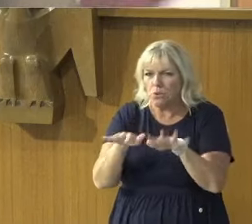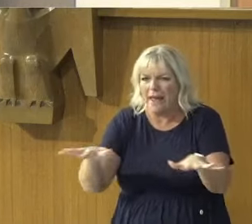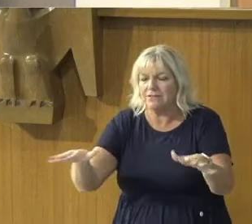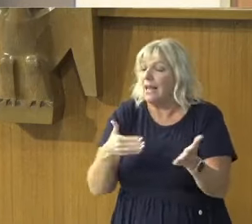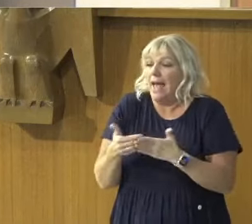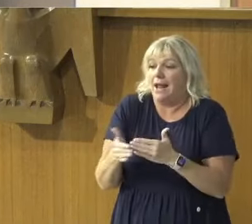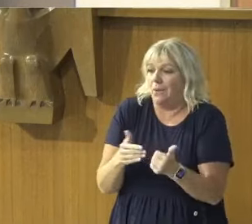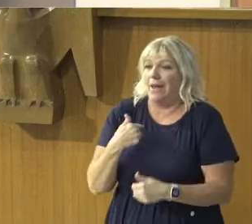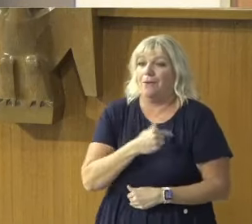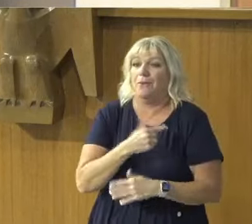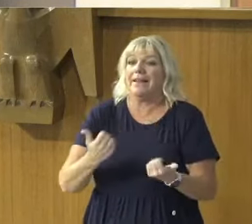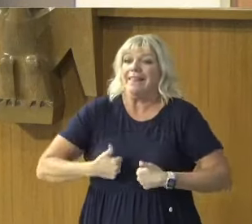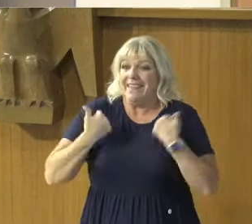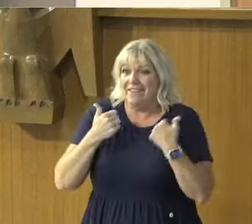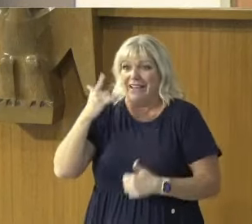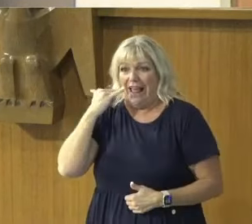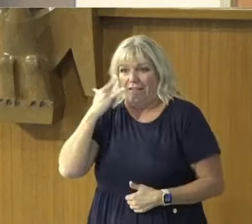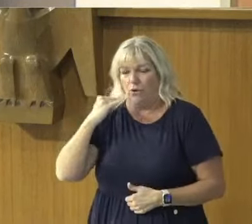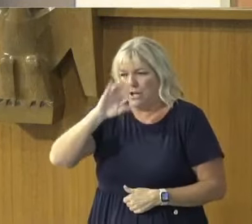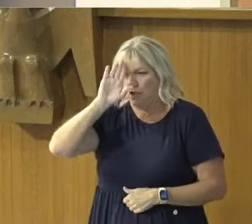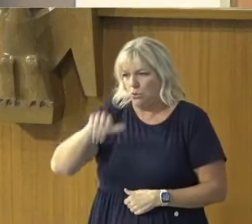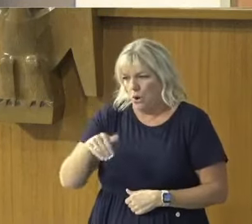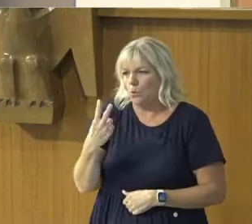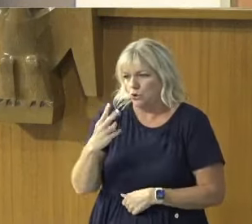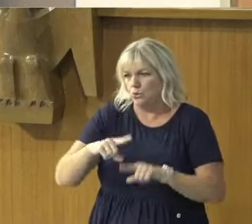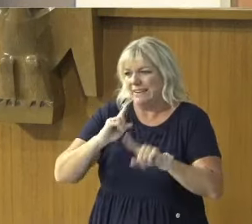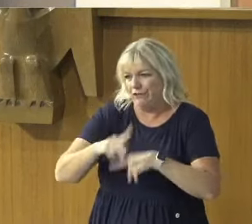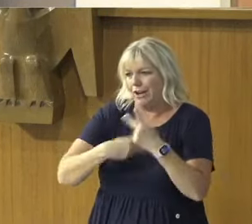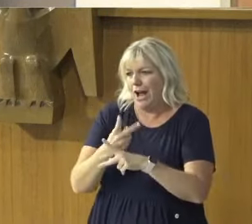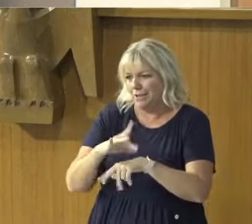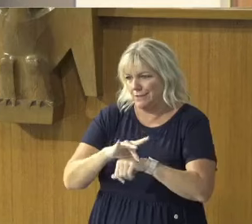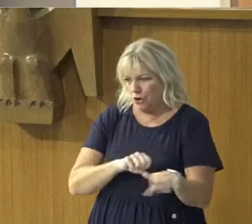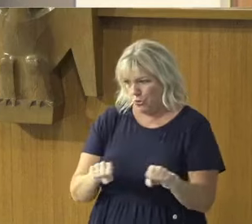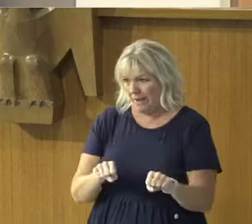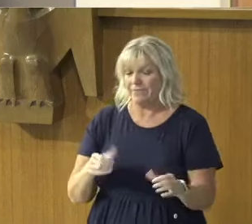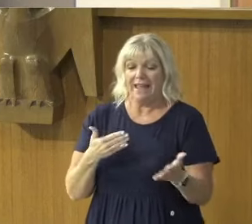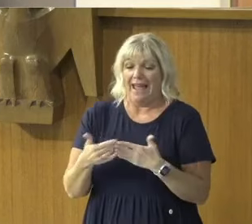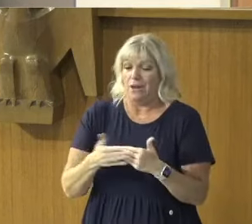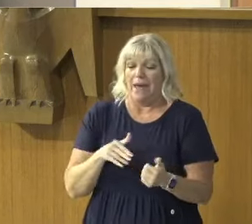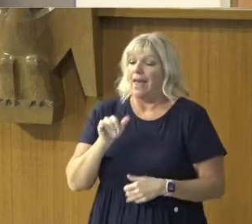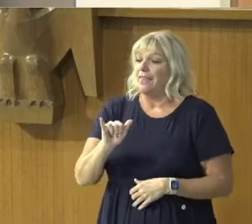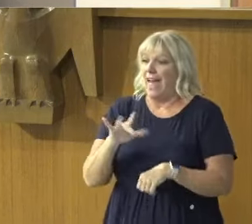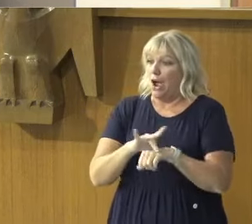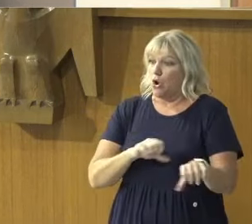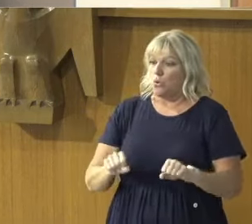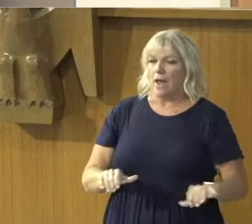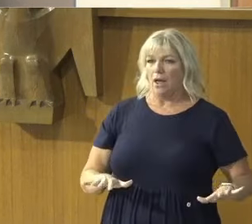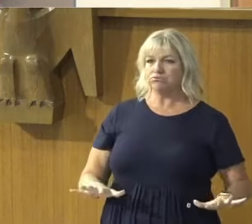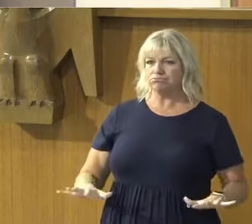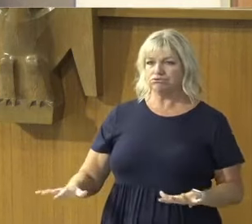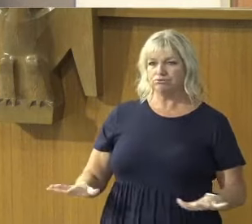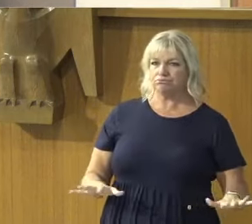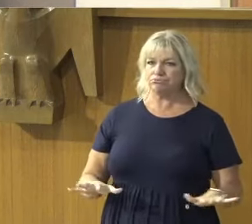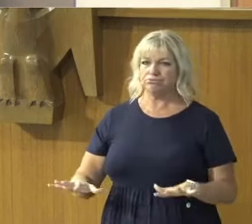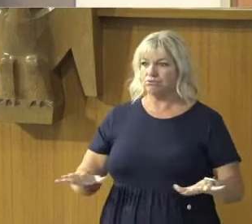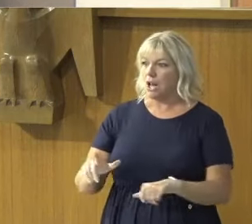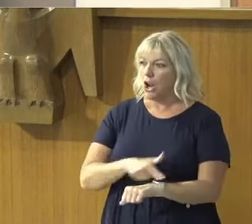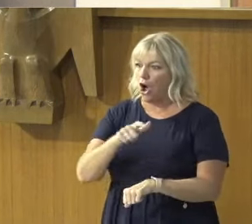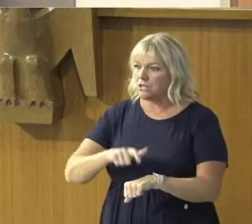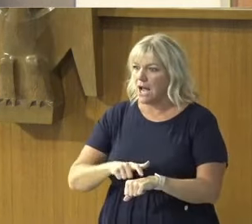we all live in California. We all know the difference. Now, this particular earthquake lasted longer than usual, and a hush